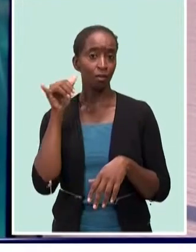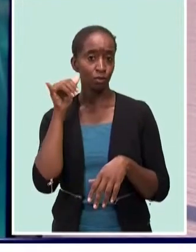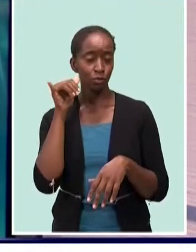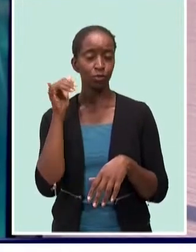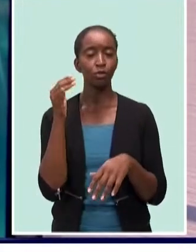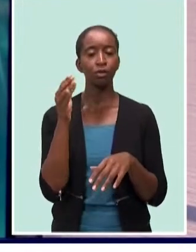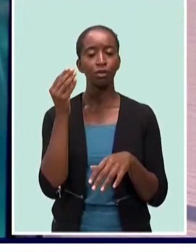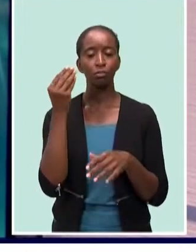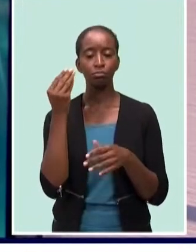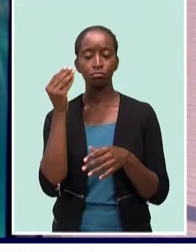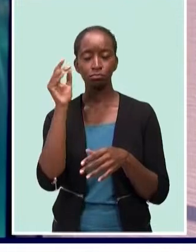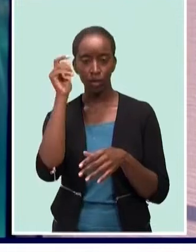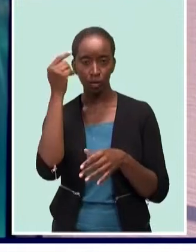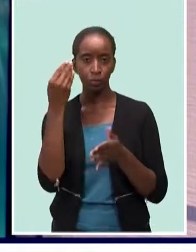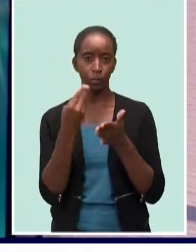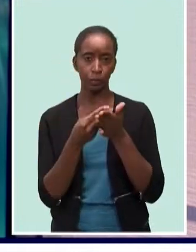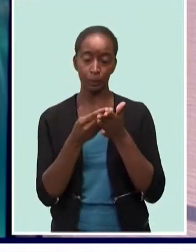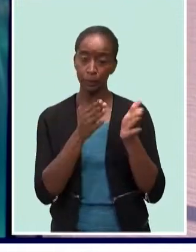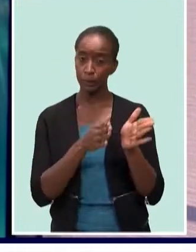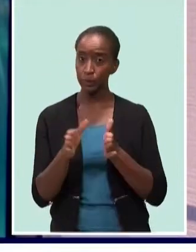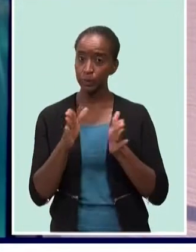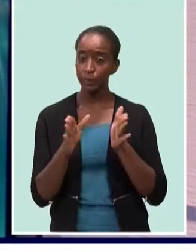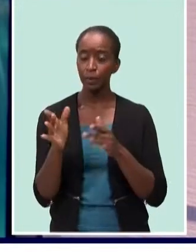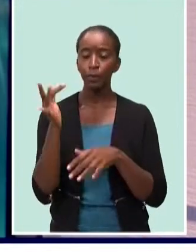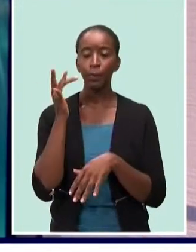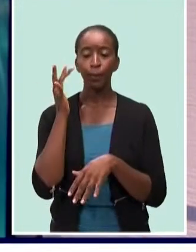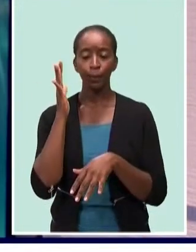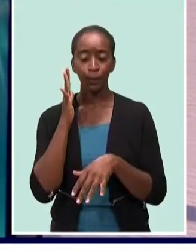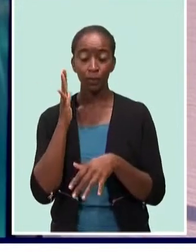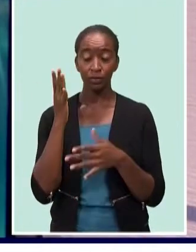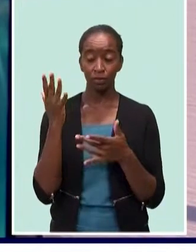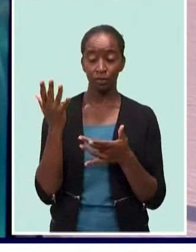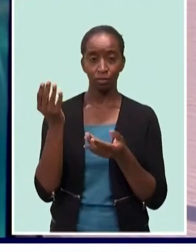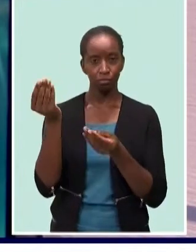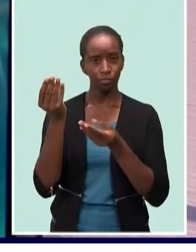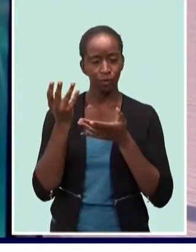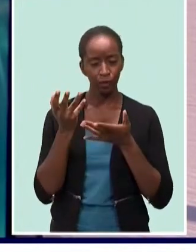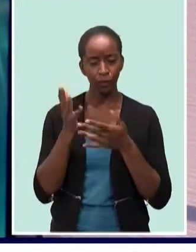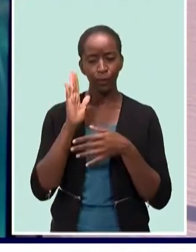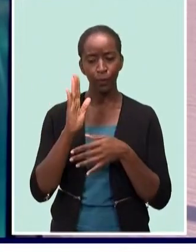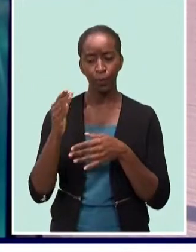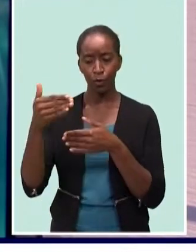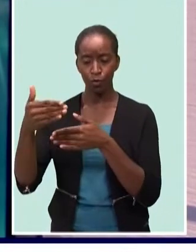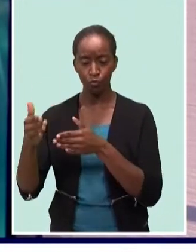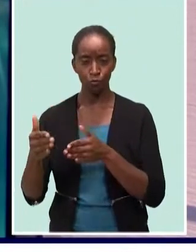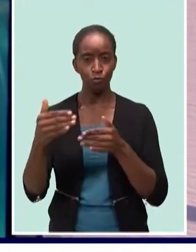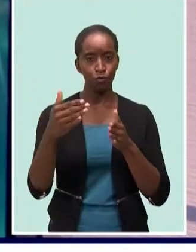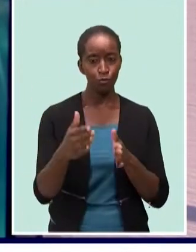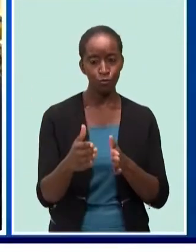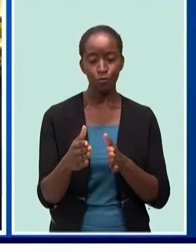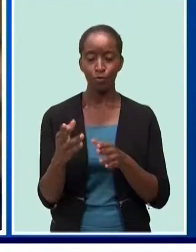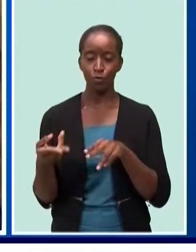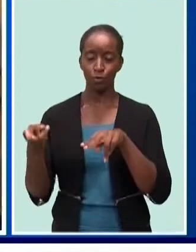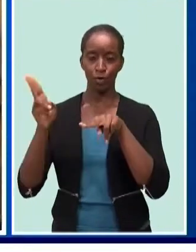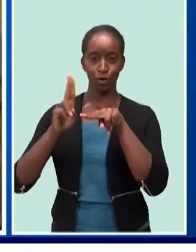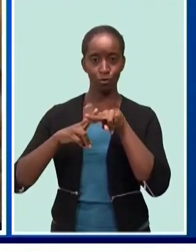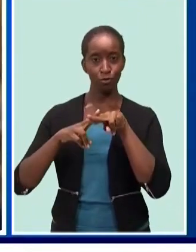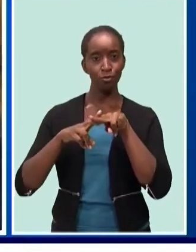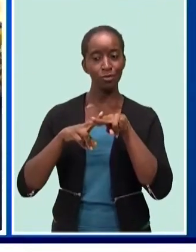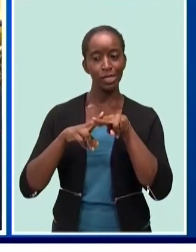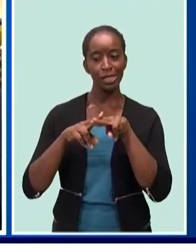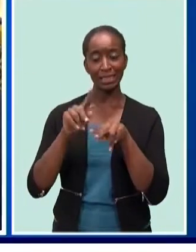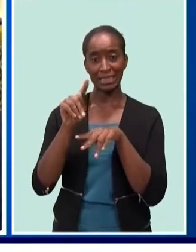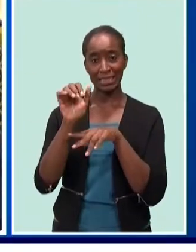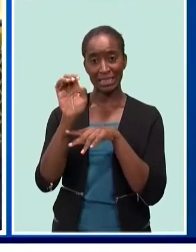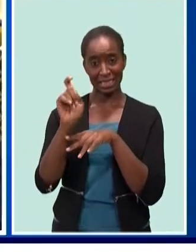presentation, hoteliers in Barbados don't want the island to price itself out the important tourism market. The Barbados Hotel and Tourism